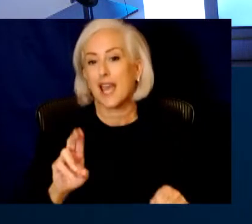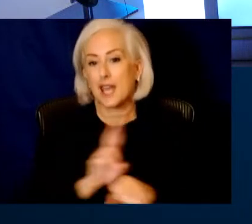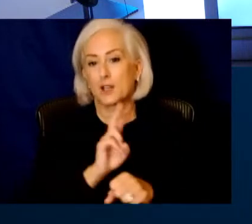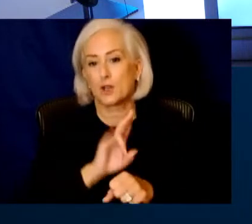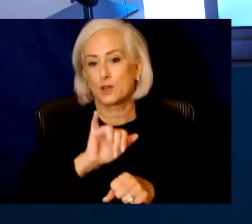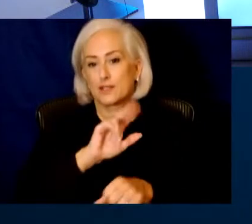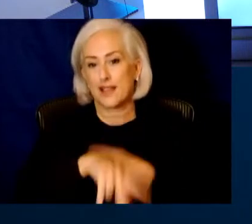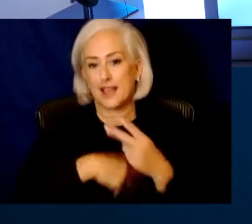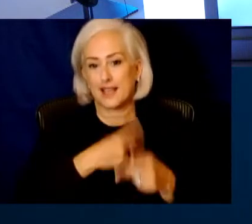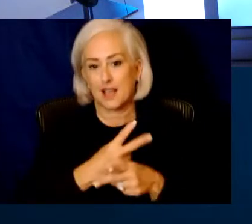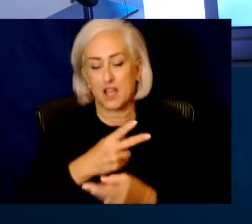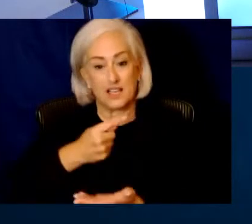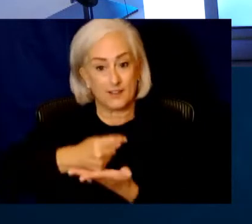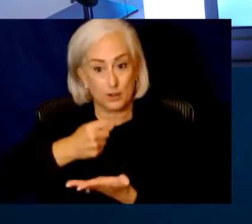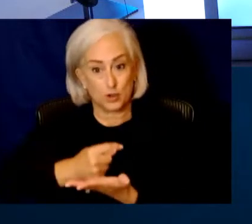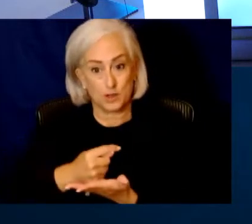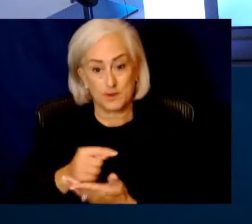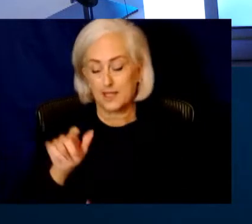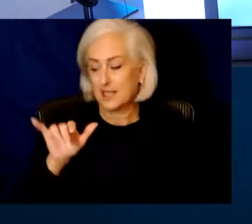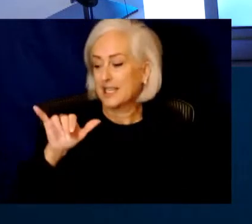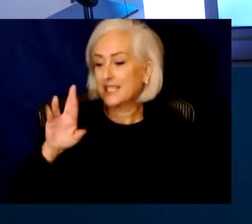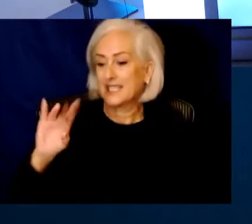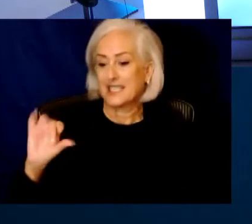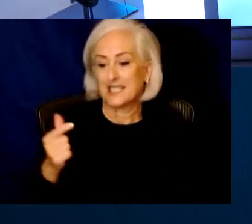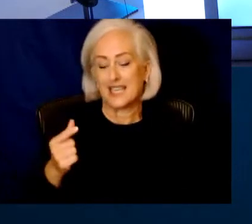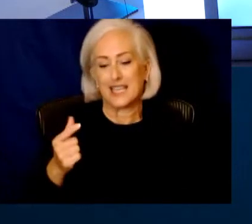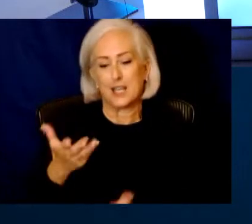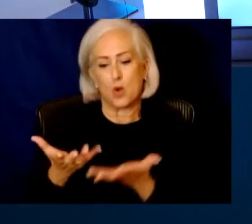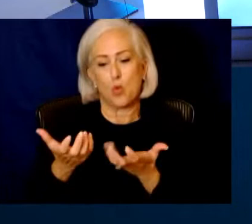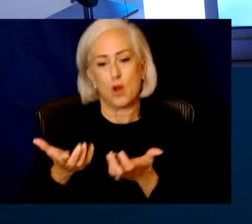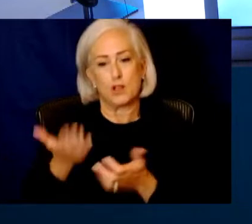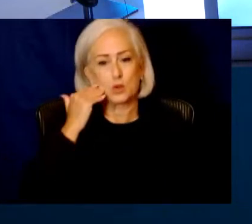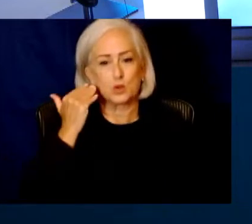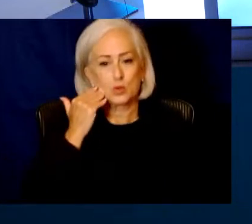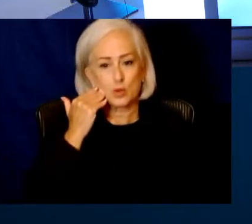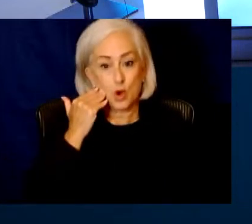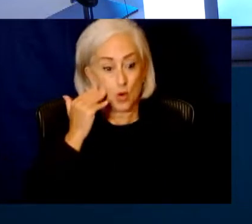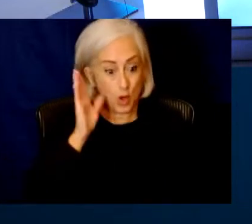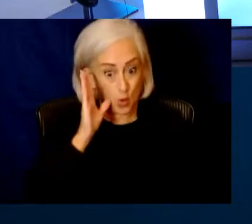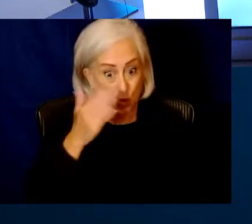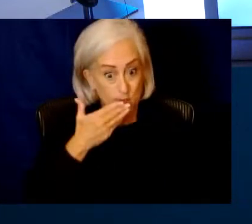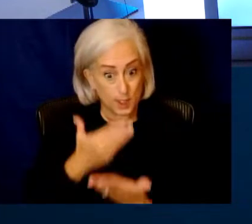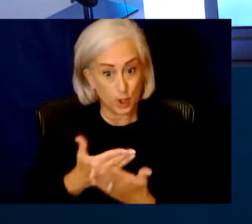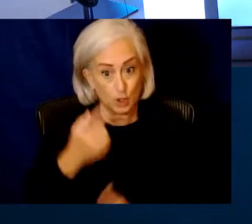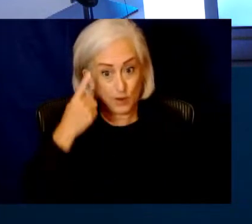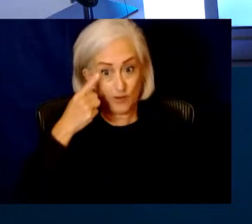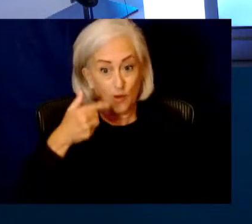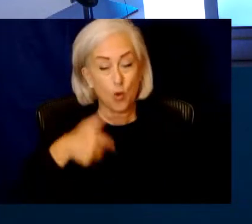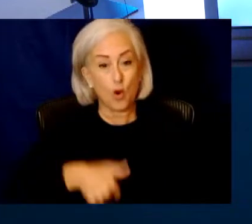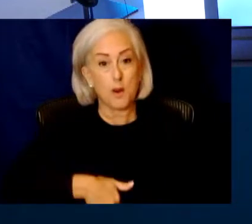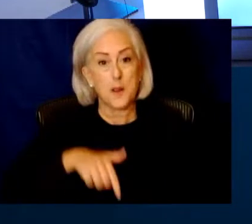Yin Lang specifically wants to know if it would be good for pancreatic cancer.